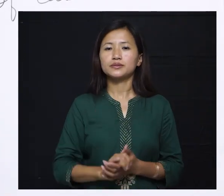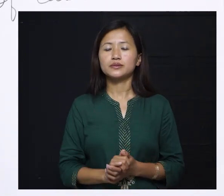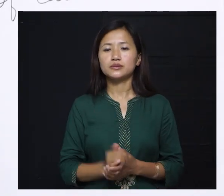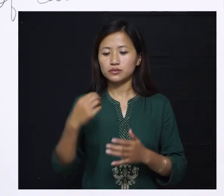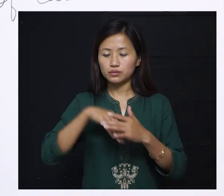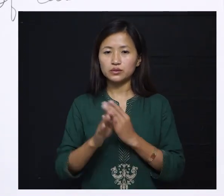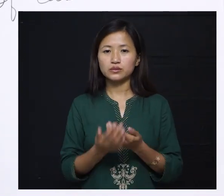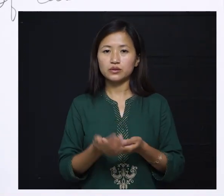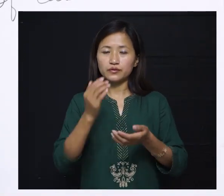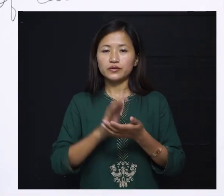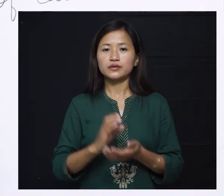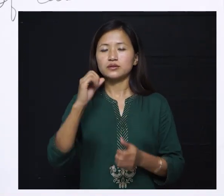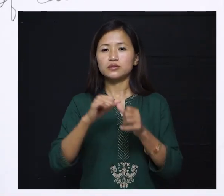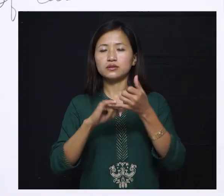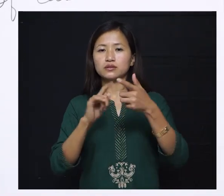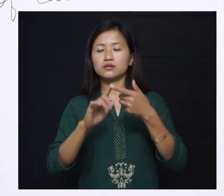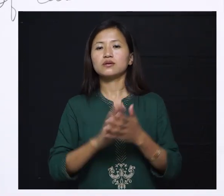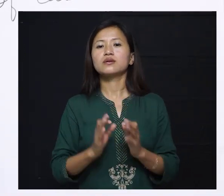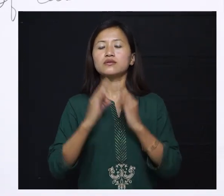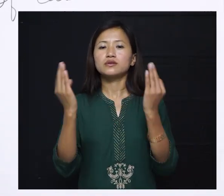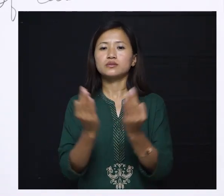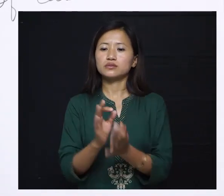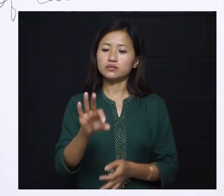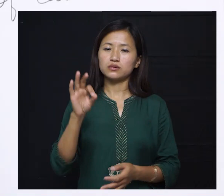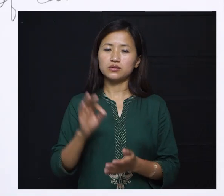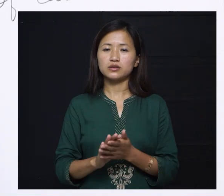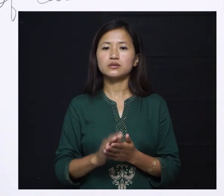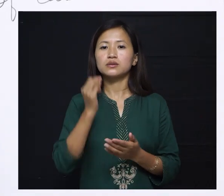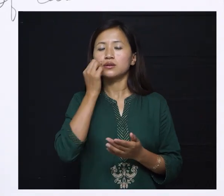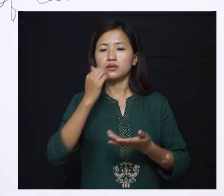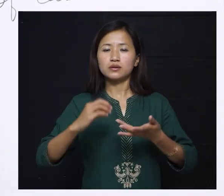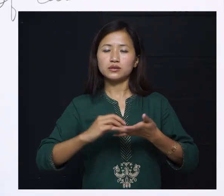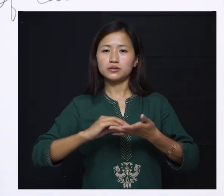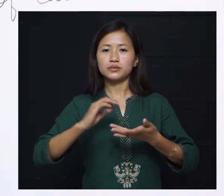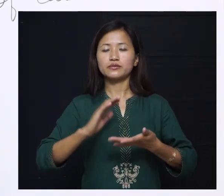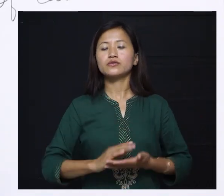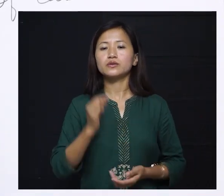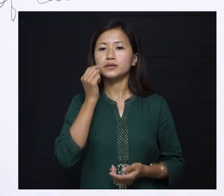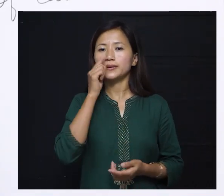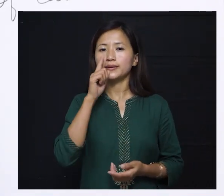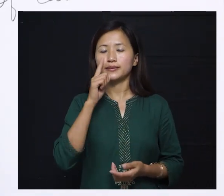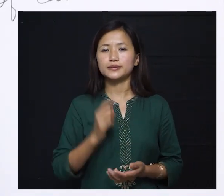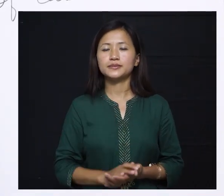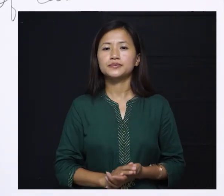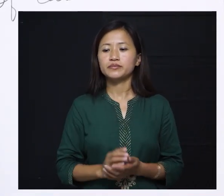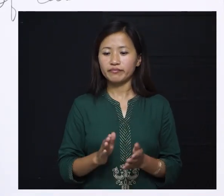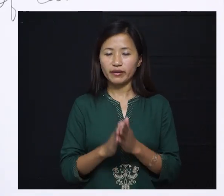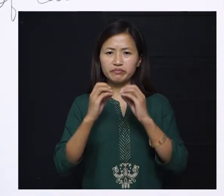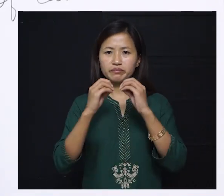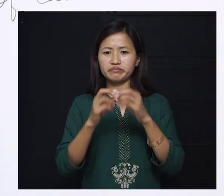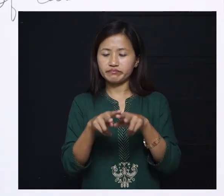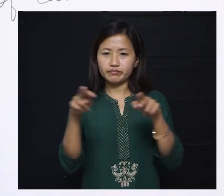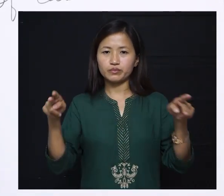of the cases, it is the family who used to choose the husband for the girl. But for the Brahmin women, it was different, and